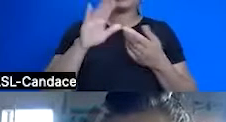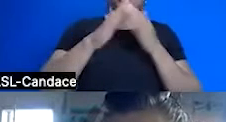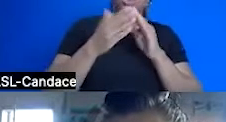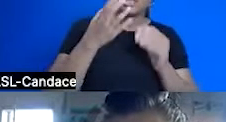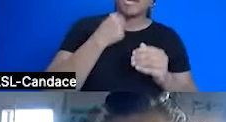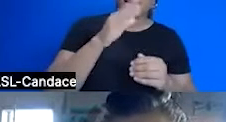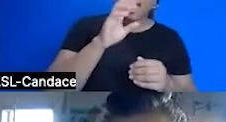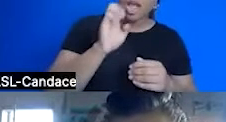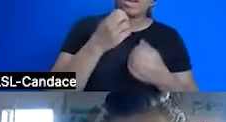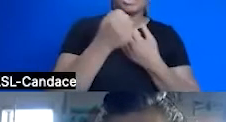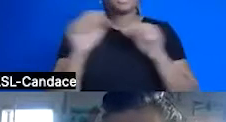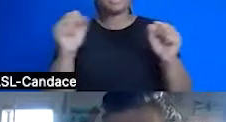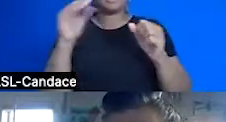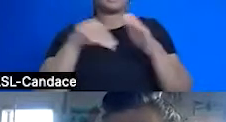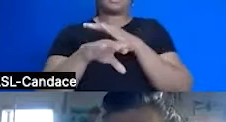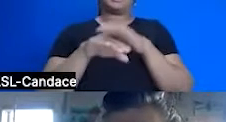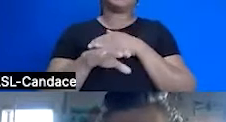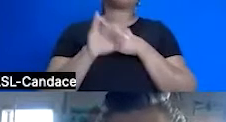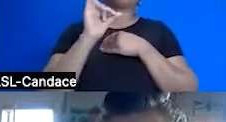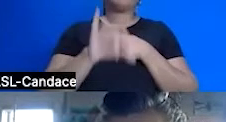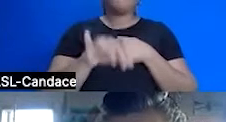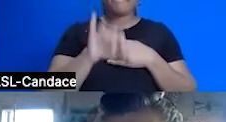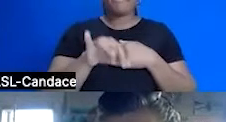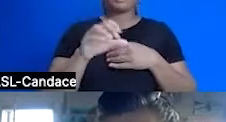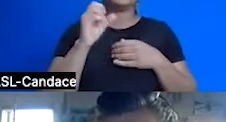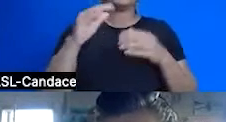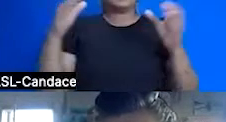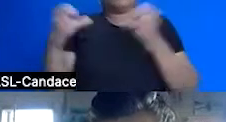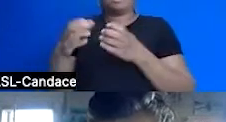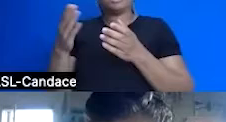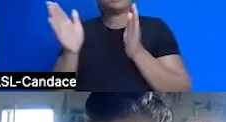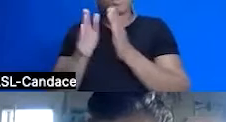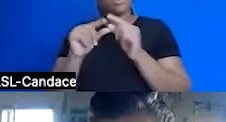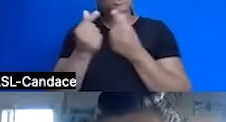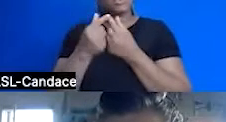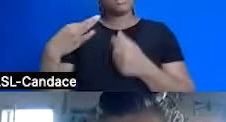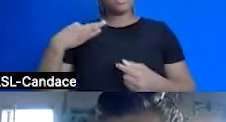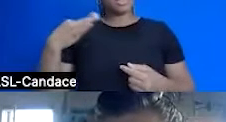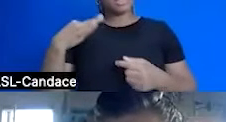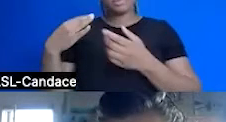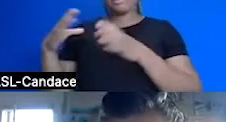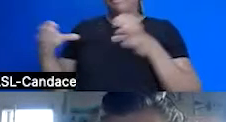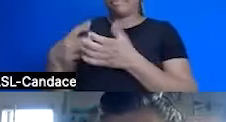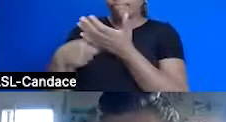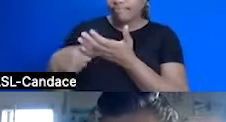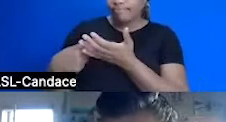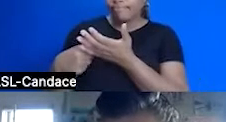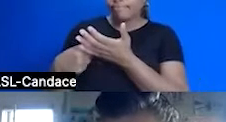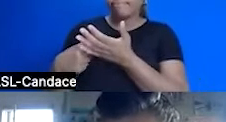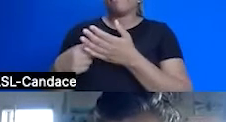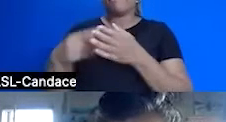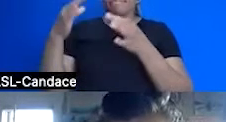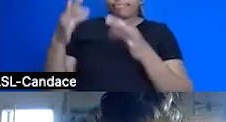care, safety, and access. So what we did was we convened a small group of volunteers to discuss, refine, and finalize